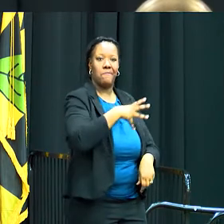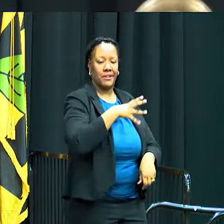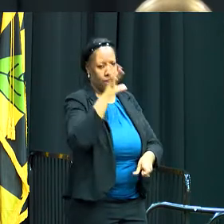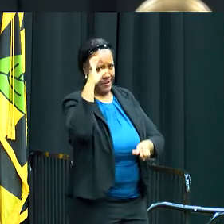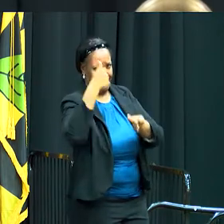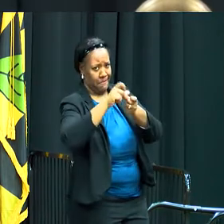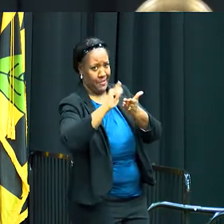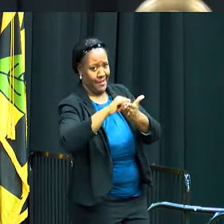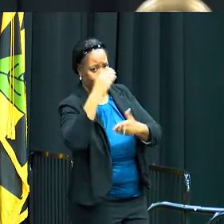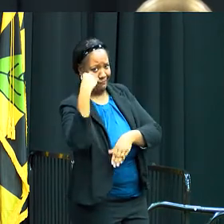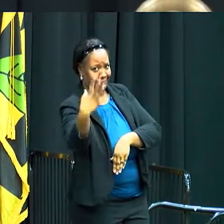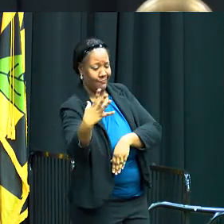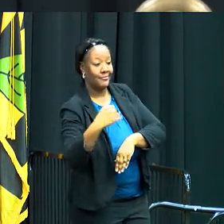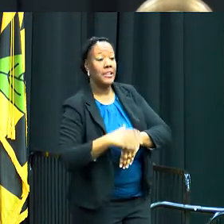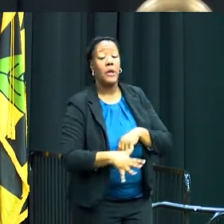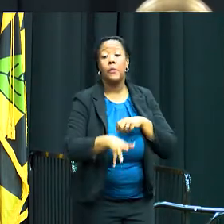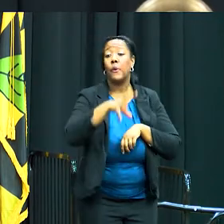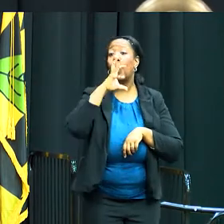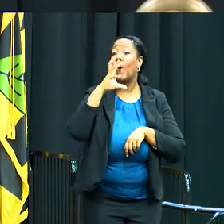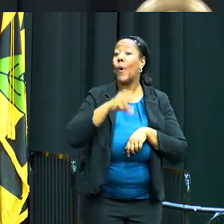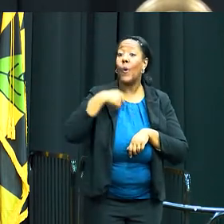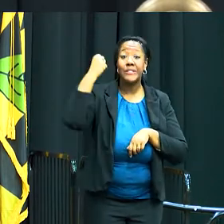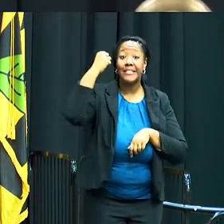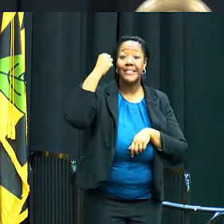Our oldest graduate is 62.